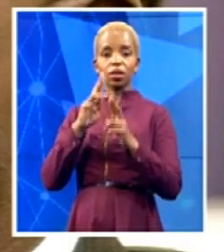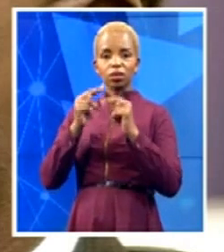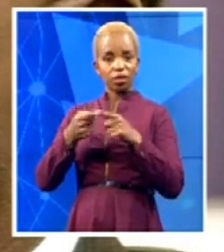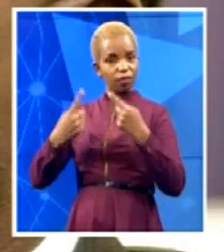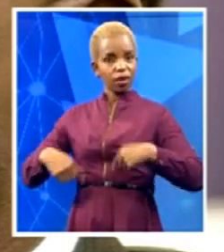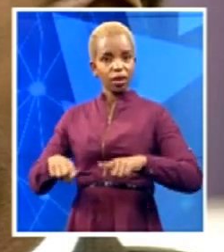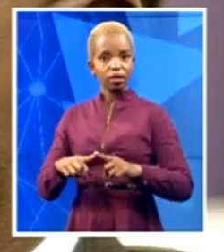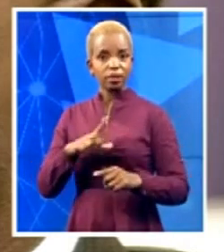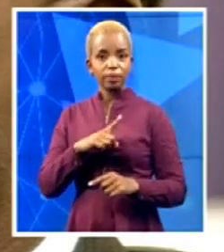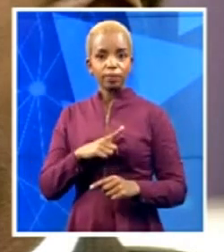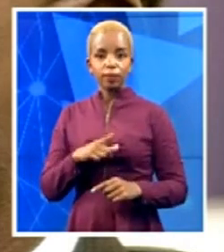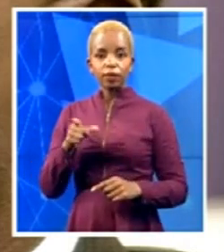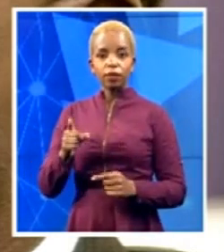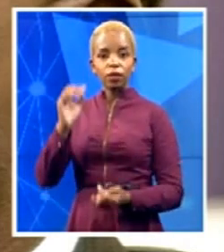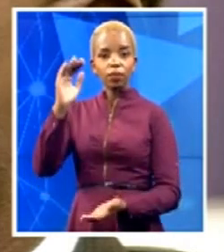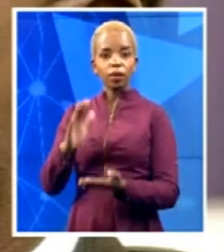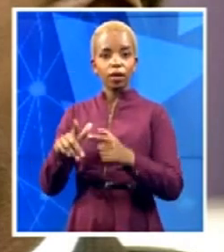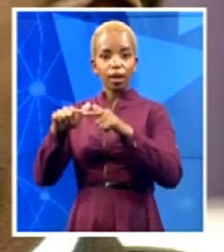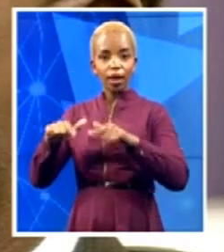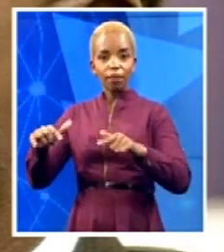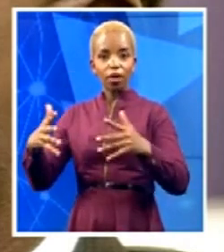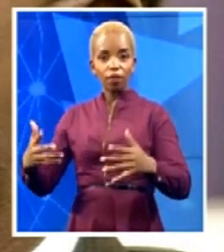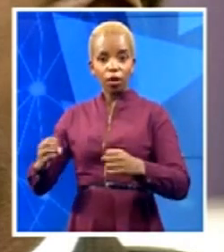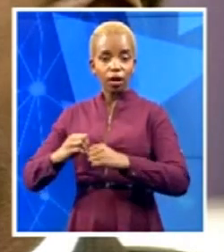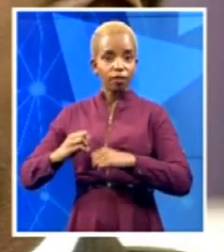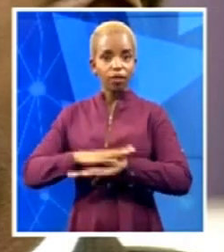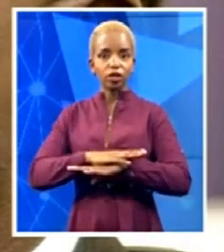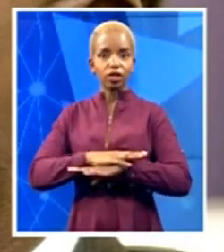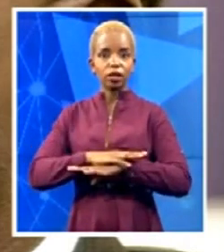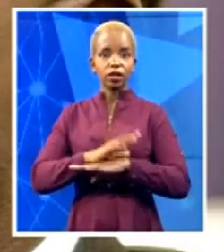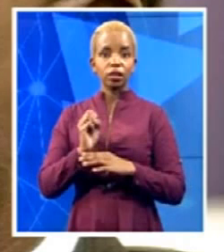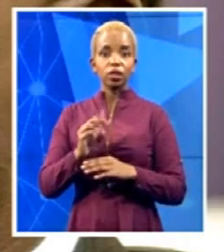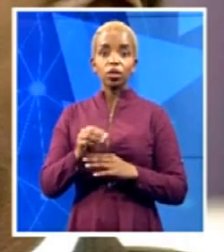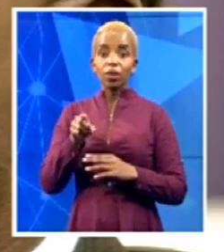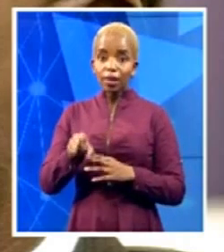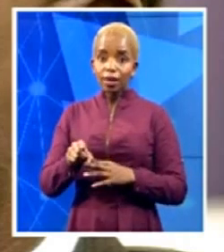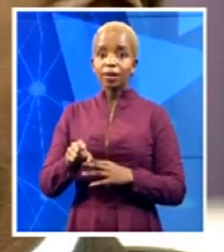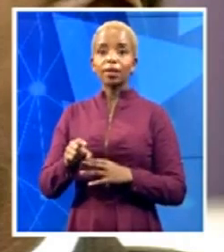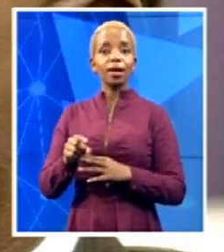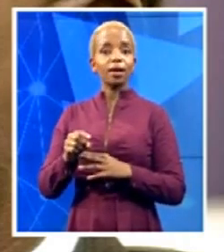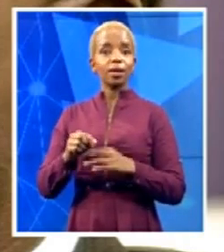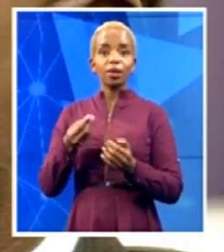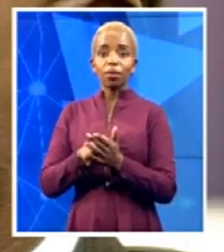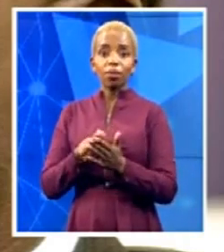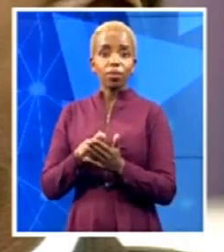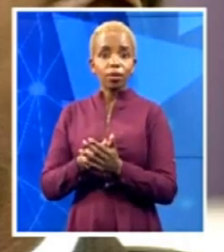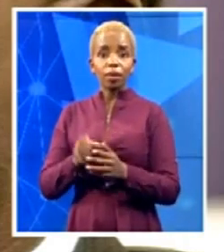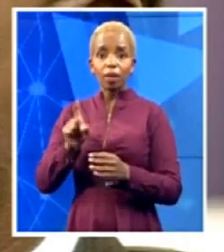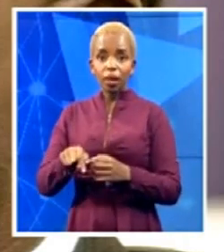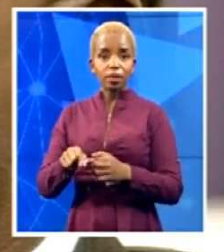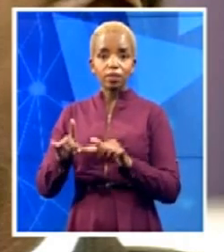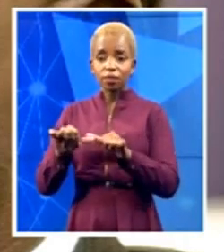of infection. So your engagement back into the economy must be in a way where it's safe. Like getting into an ocean